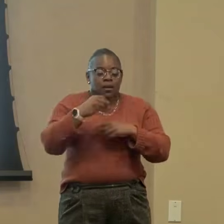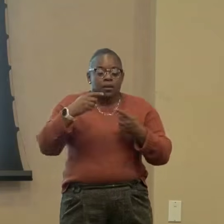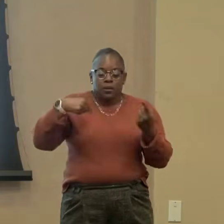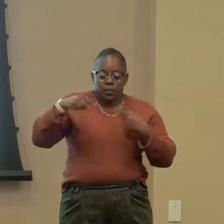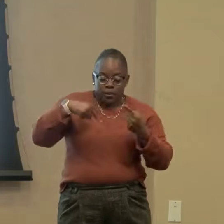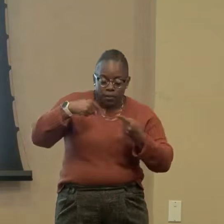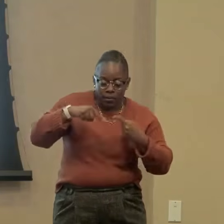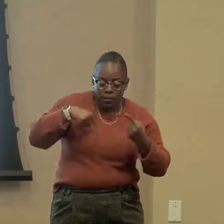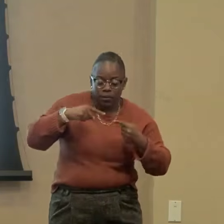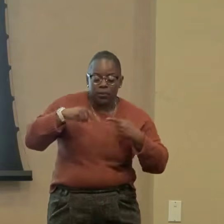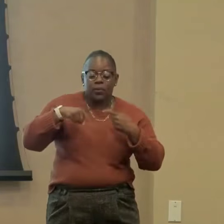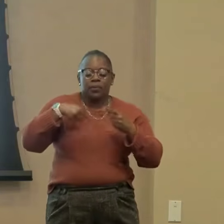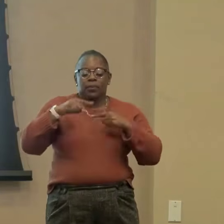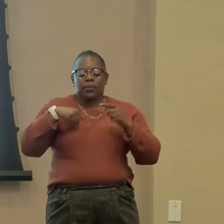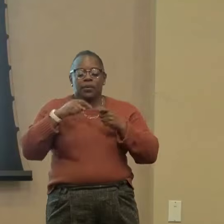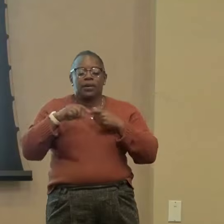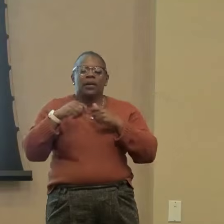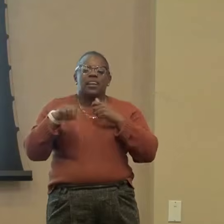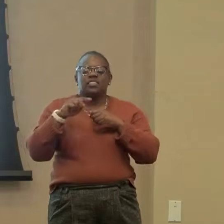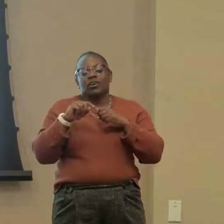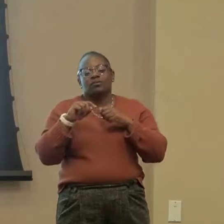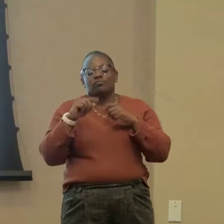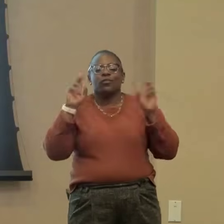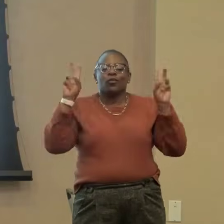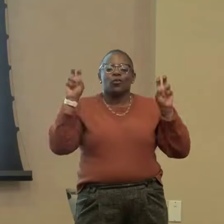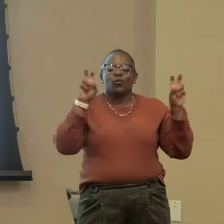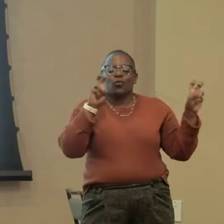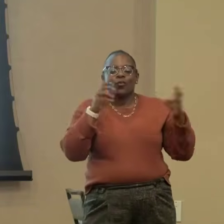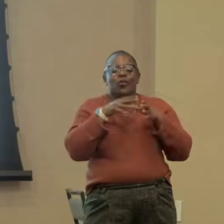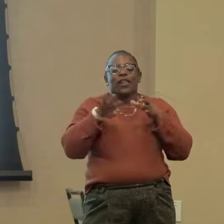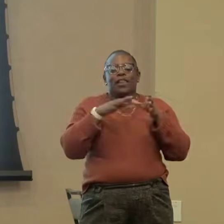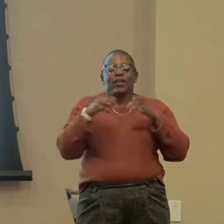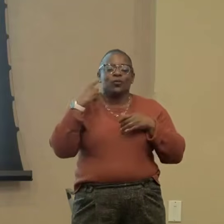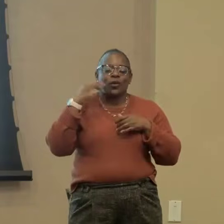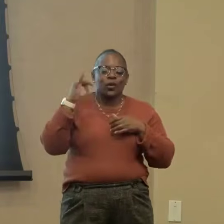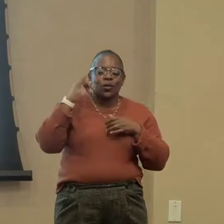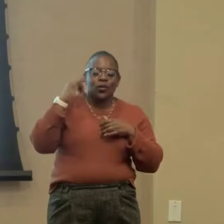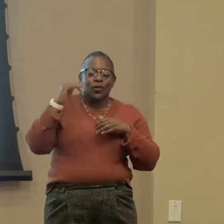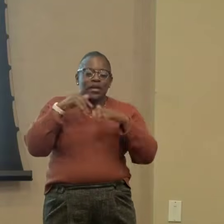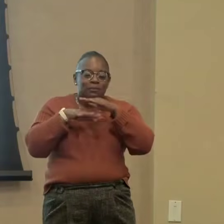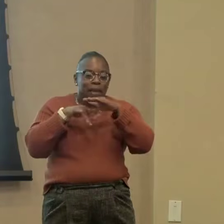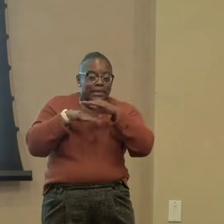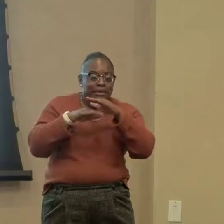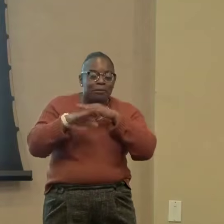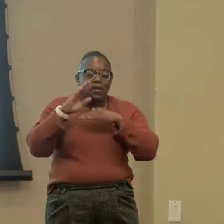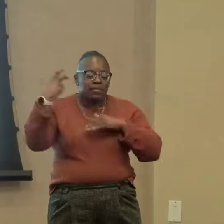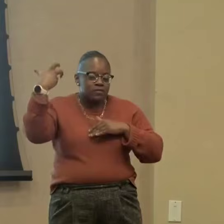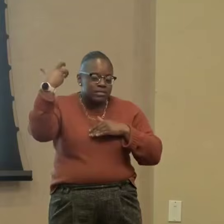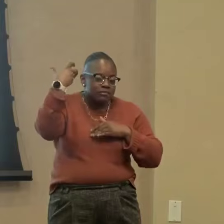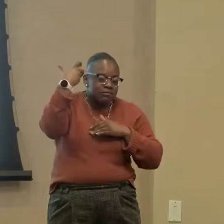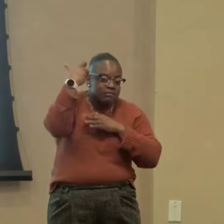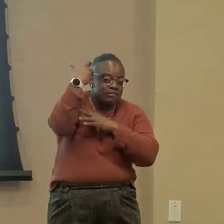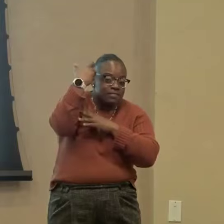stuff. It's liquid gold. That's PRP. It's basically platelet-rich plasma. We then inject that into the